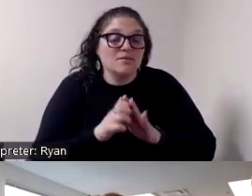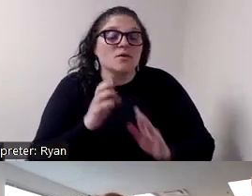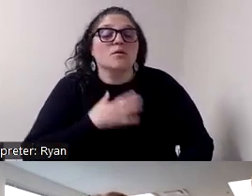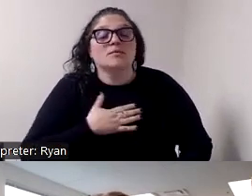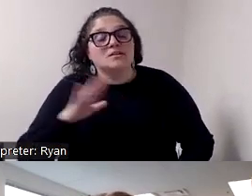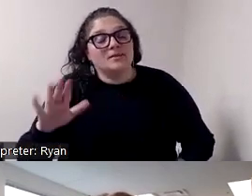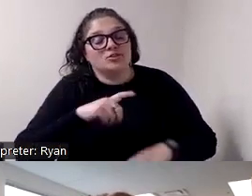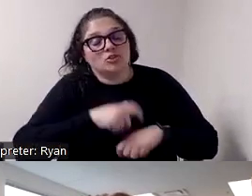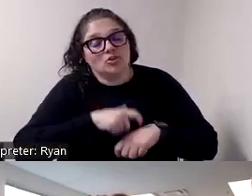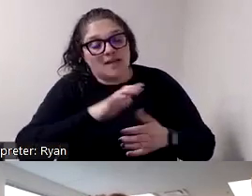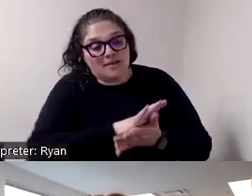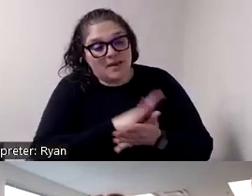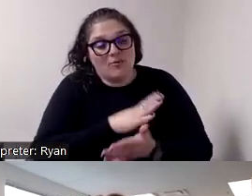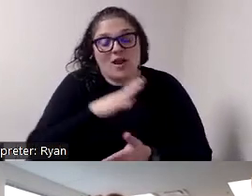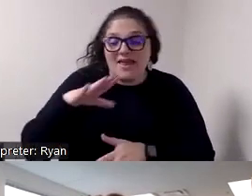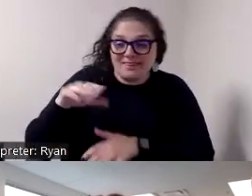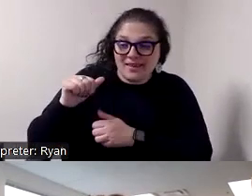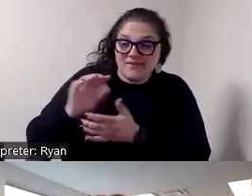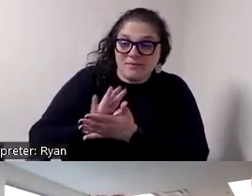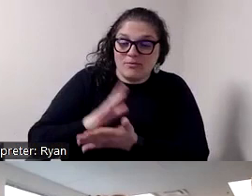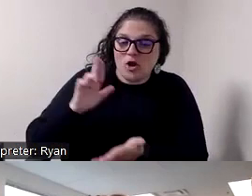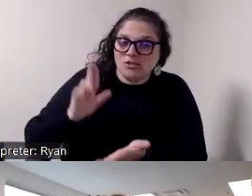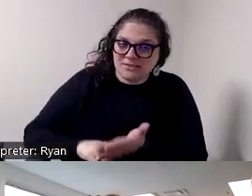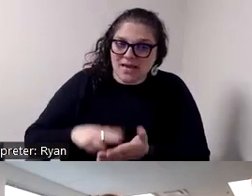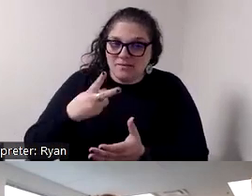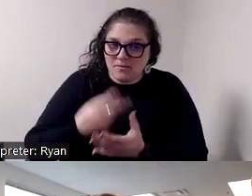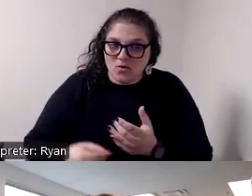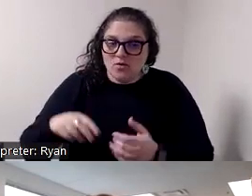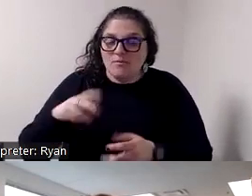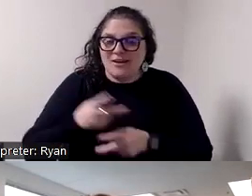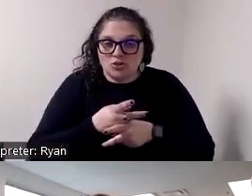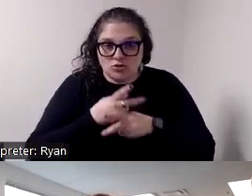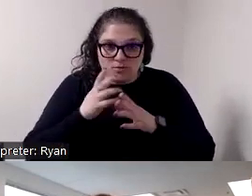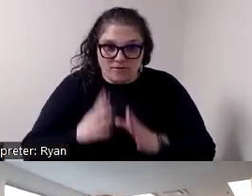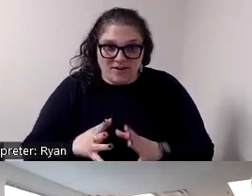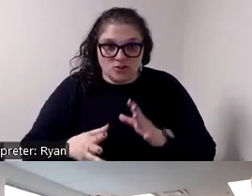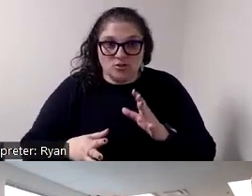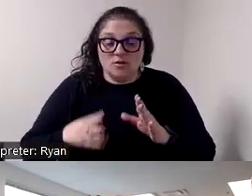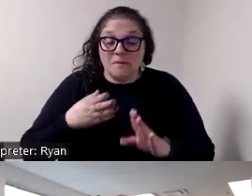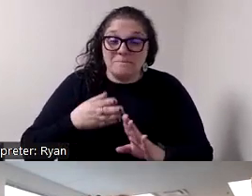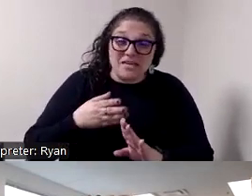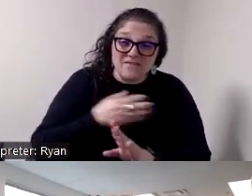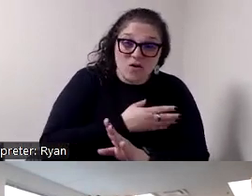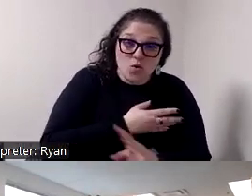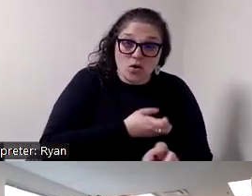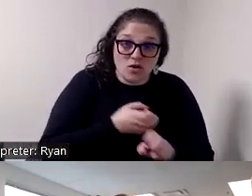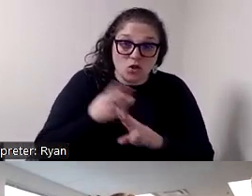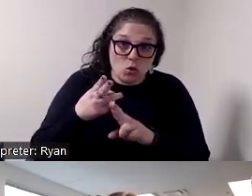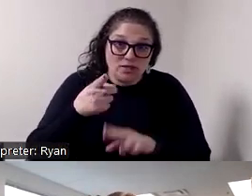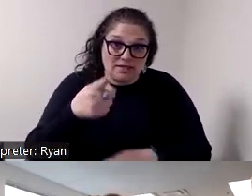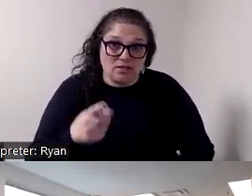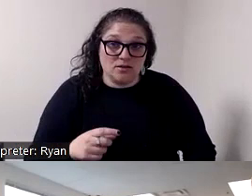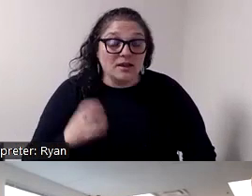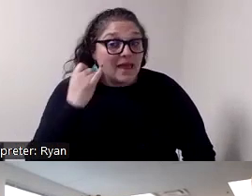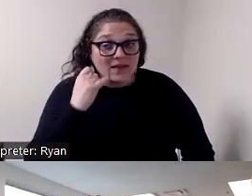your timesheet and your leave slip are signed by your supervisor before you attach them in Iris and submit it. And if it isn't, then I will reject